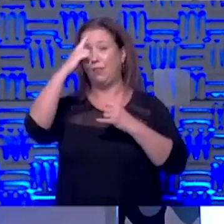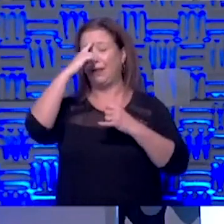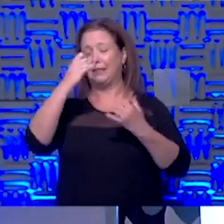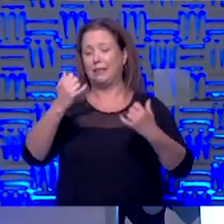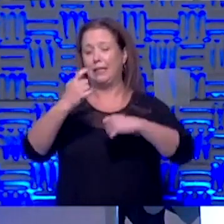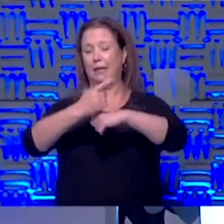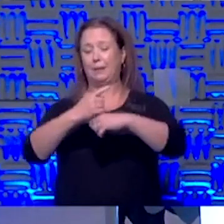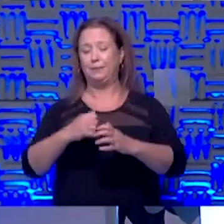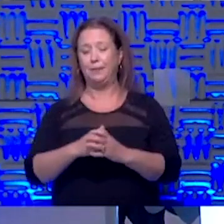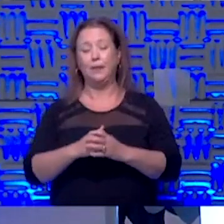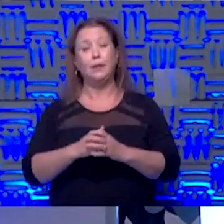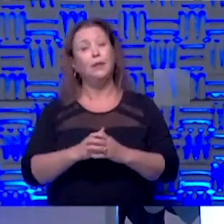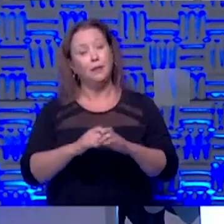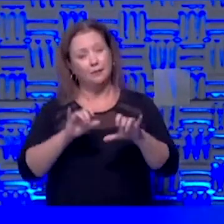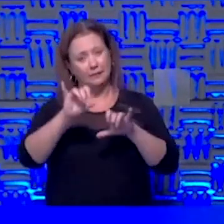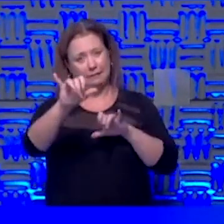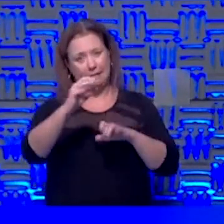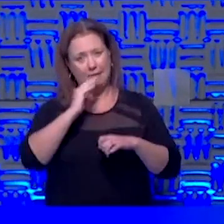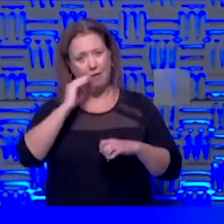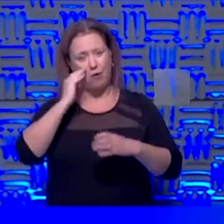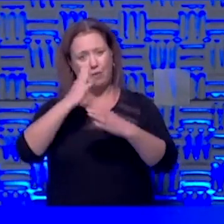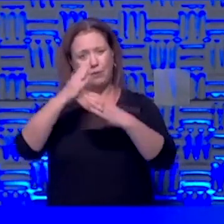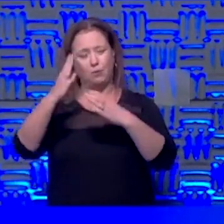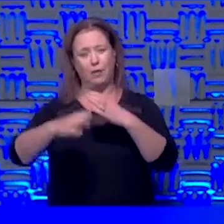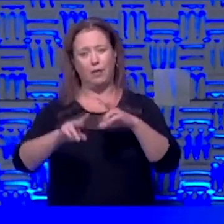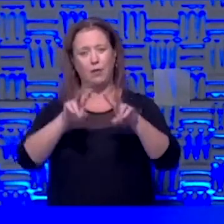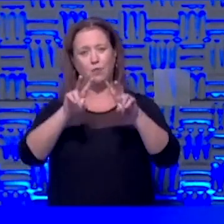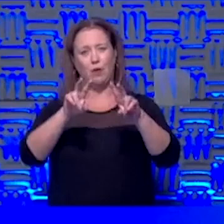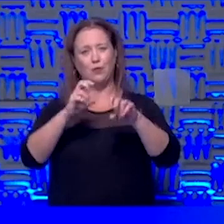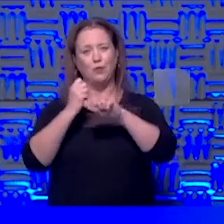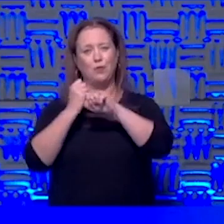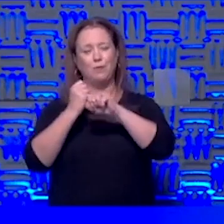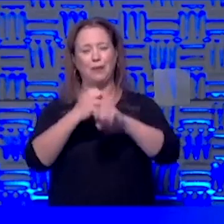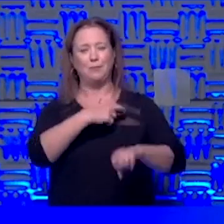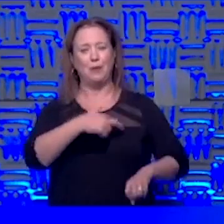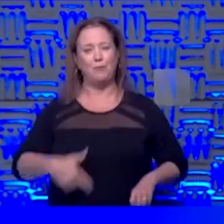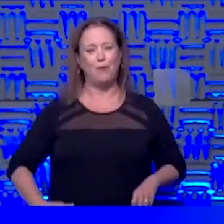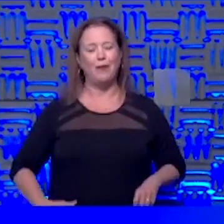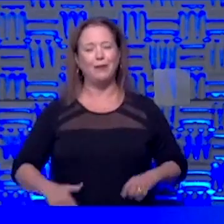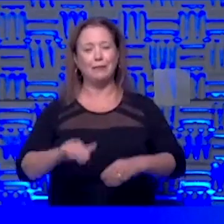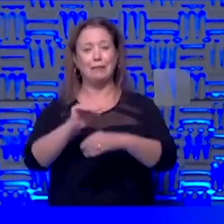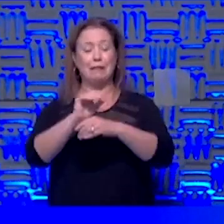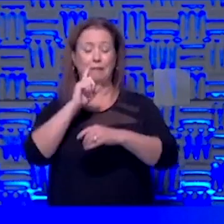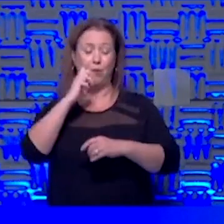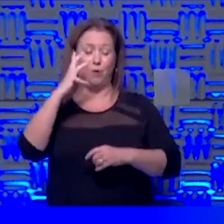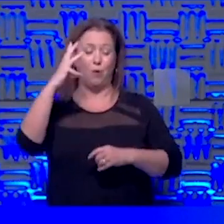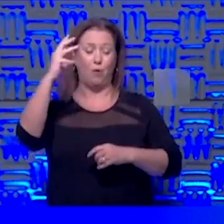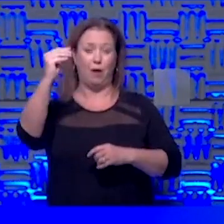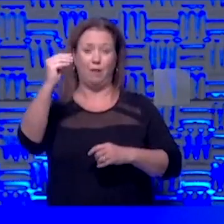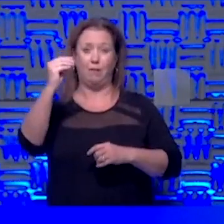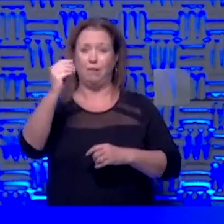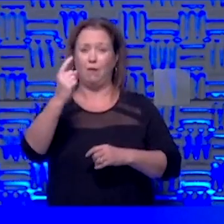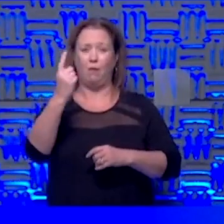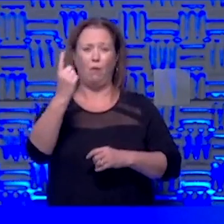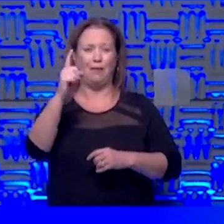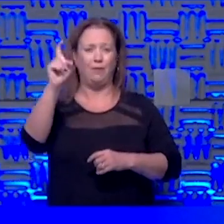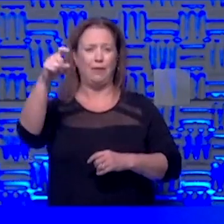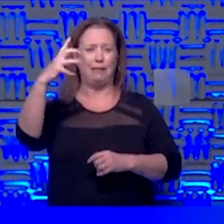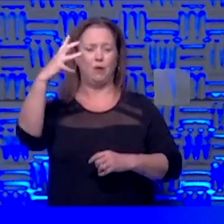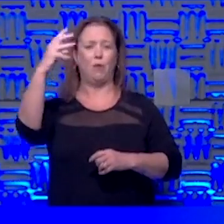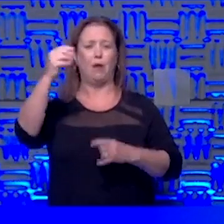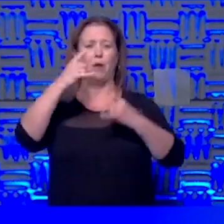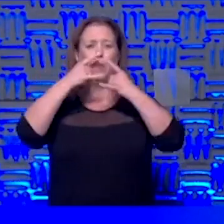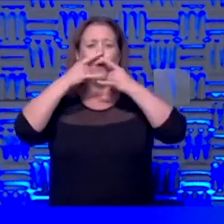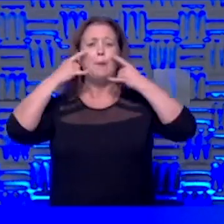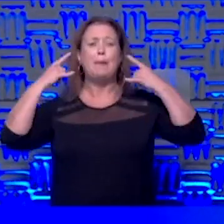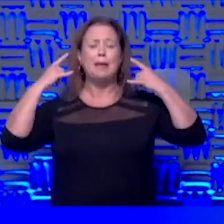Yeah. Stay in, stay home this weekend. Watch the Royals. If you do go out only if you need to. Wear